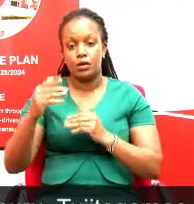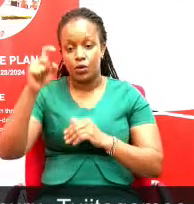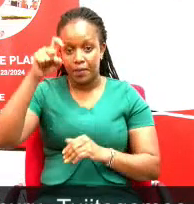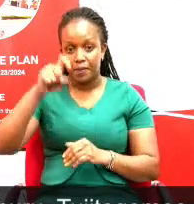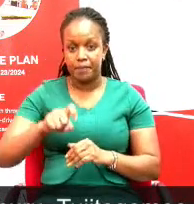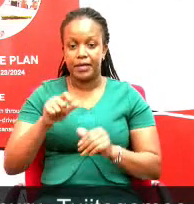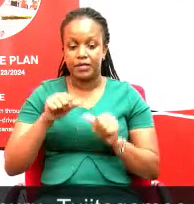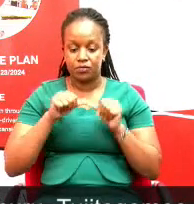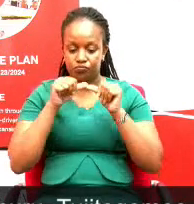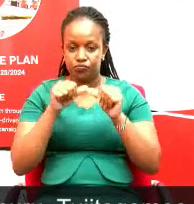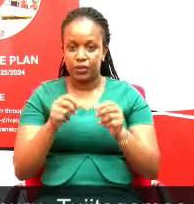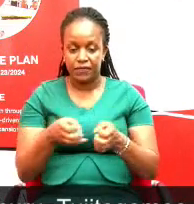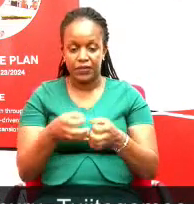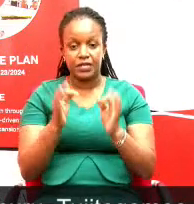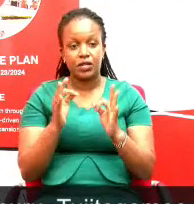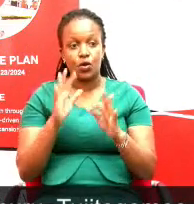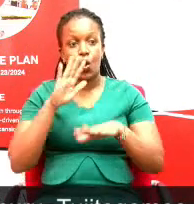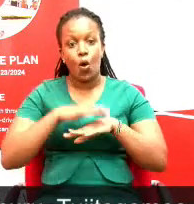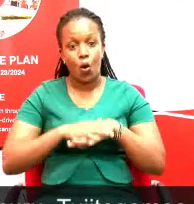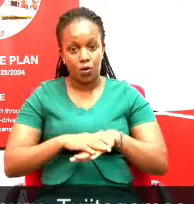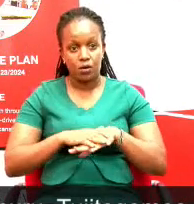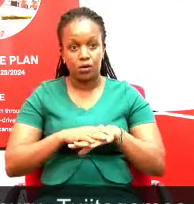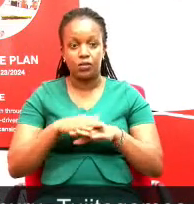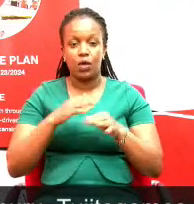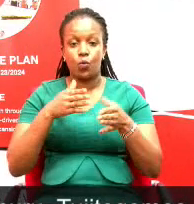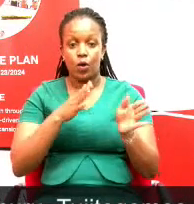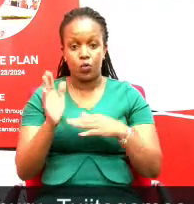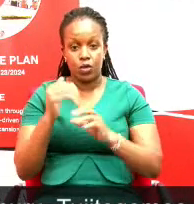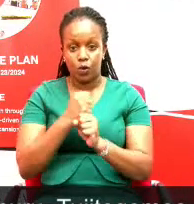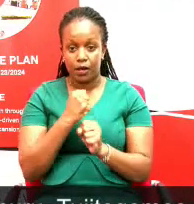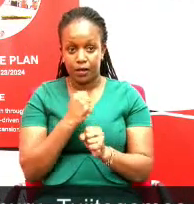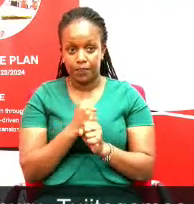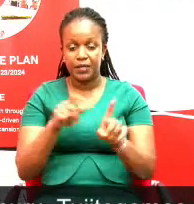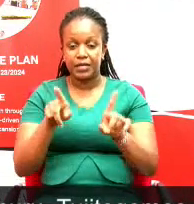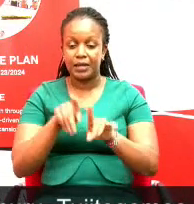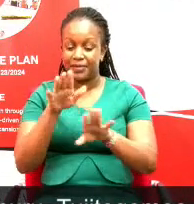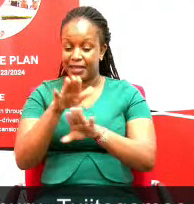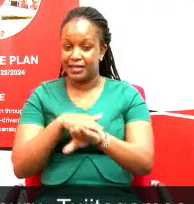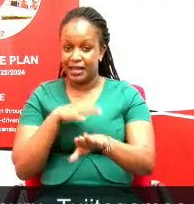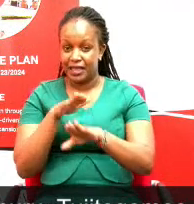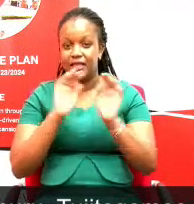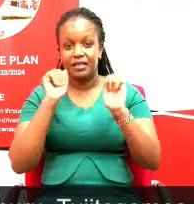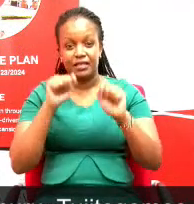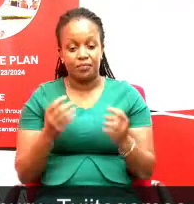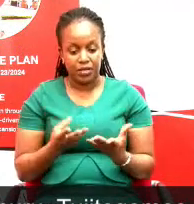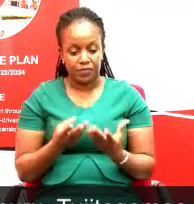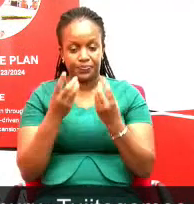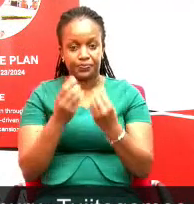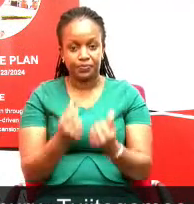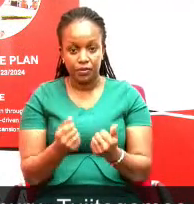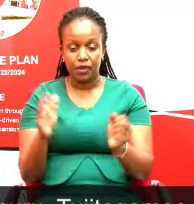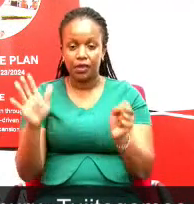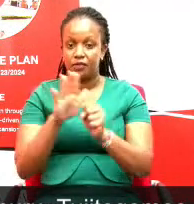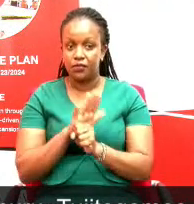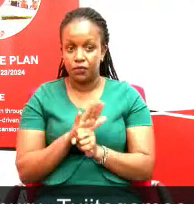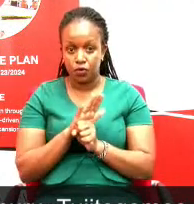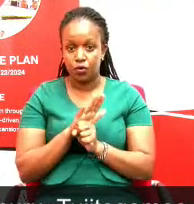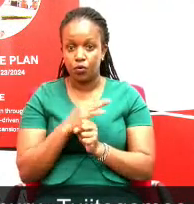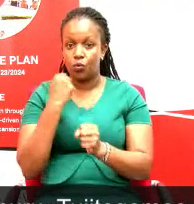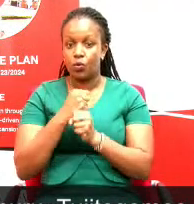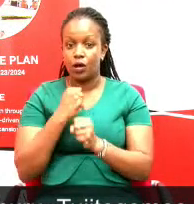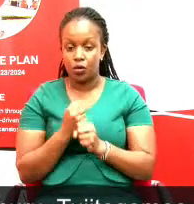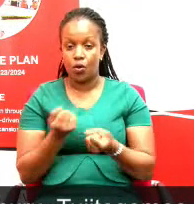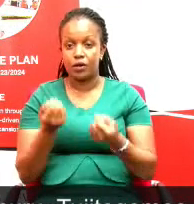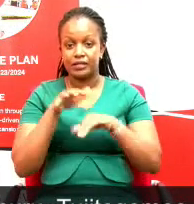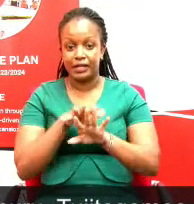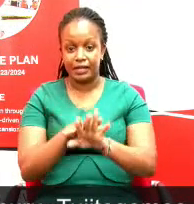remain efficient in the way we transact. This delay can be addressed by the fast-tracking of the full rollout of the